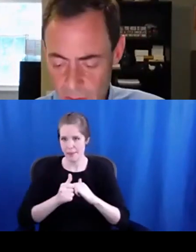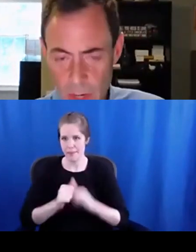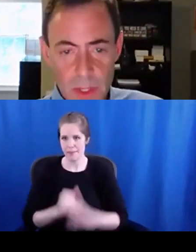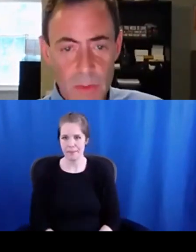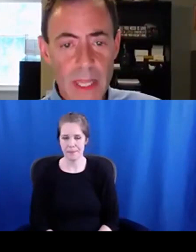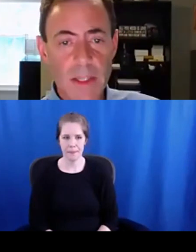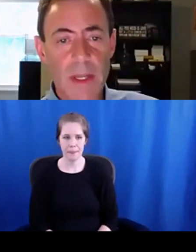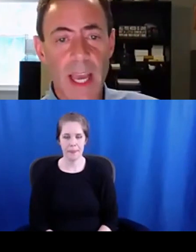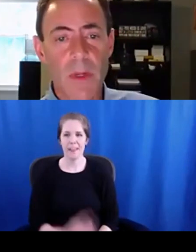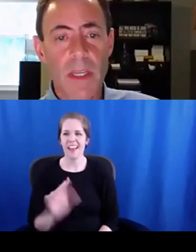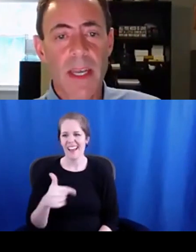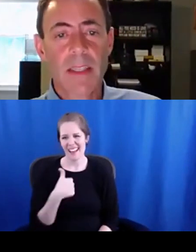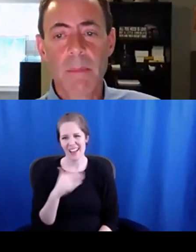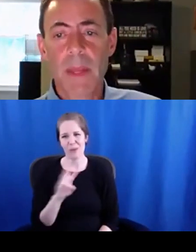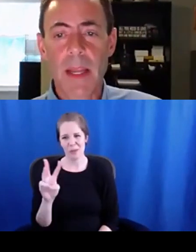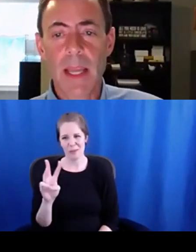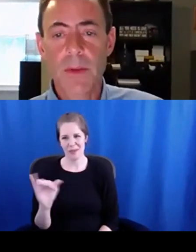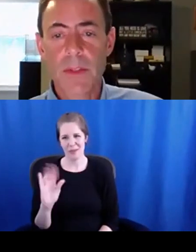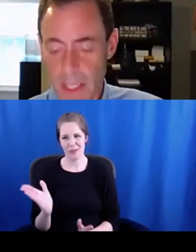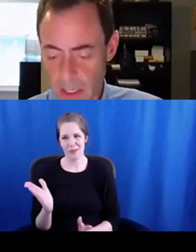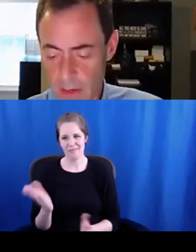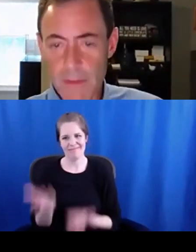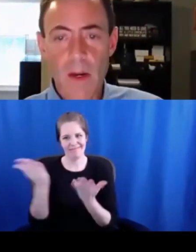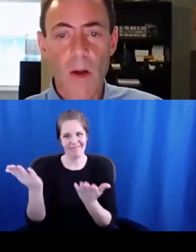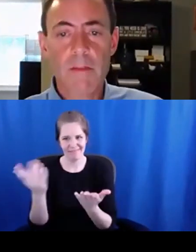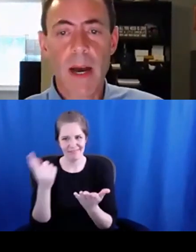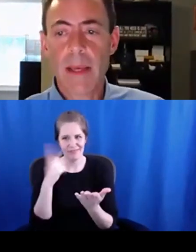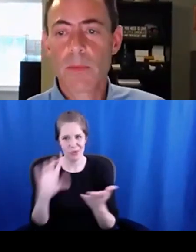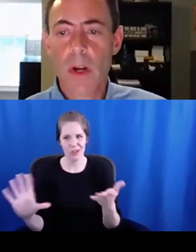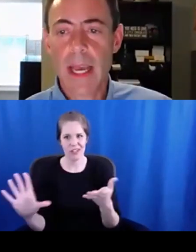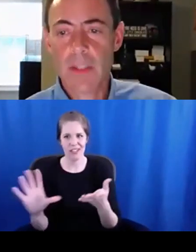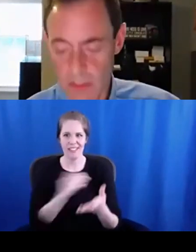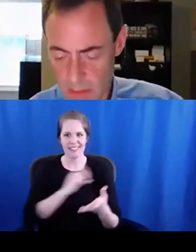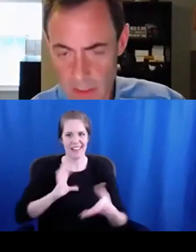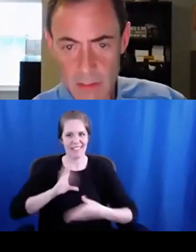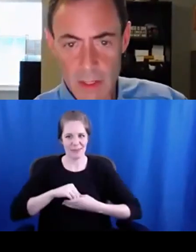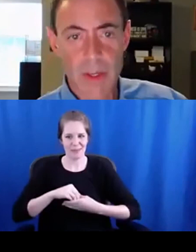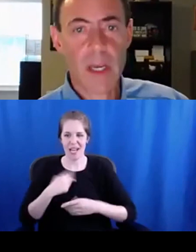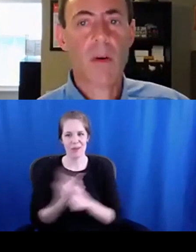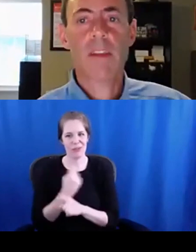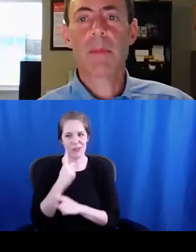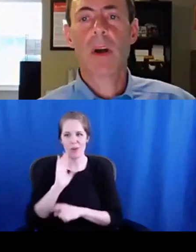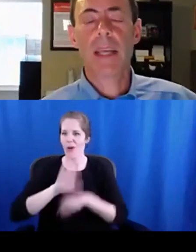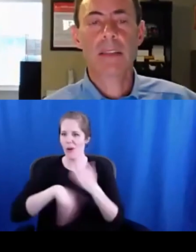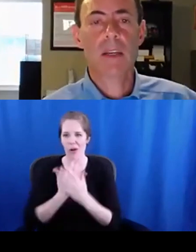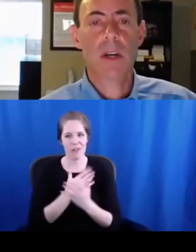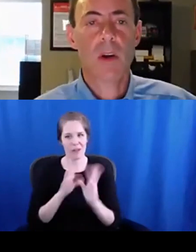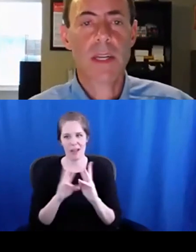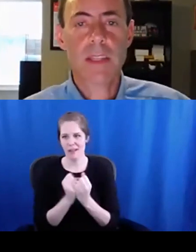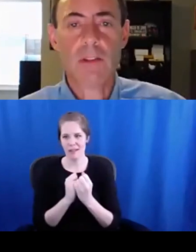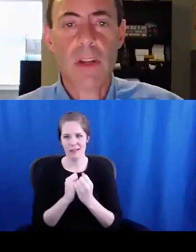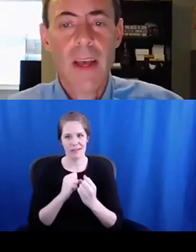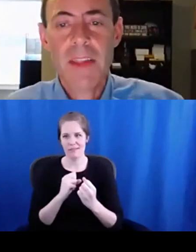last slide I'll share with you related to engagement is something that I use to kick off all of my broadcasts. Here we go, all of my broadcasts